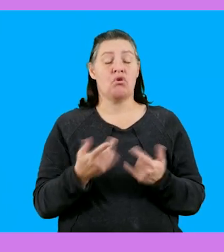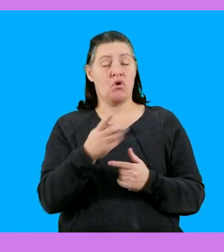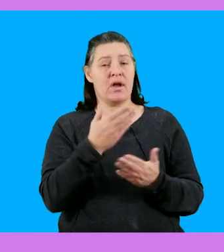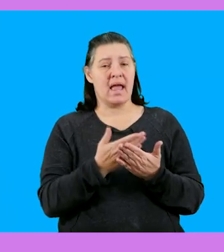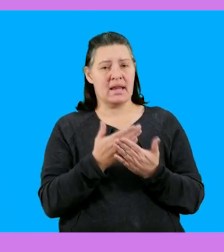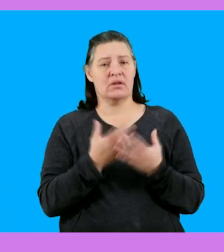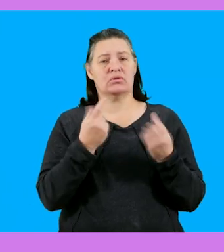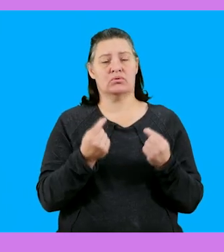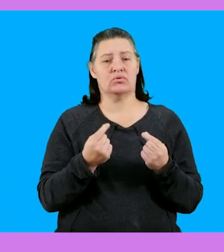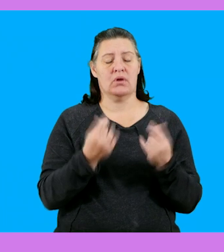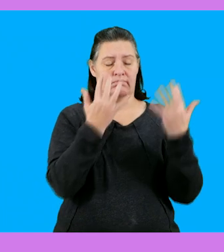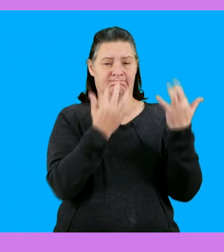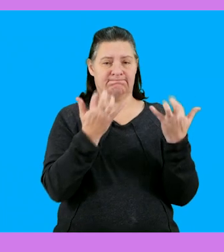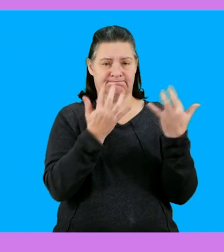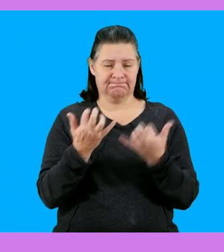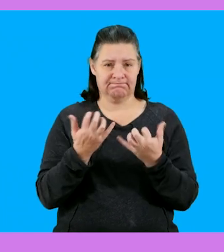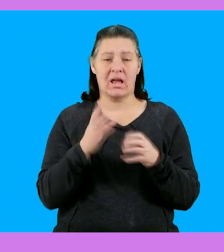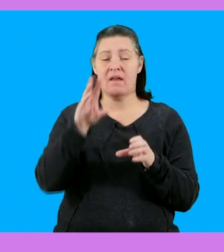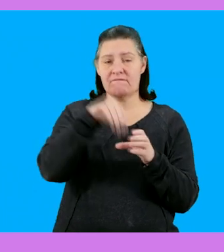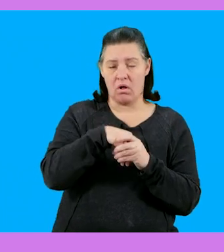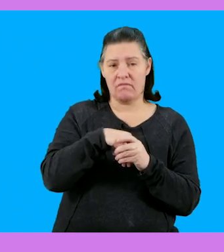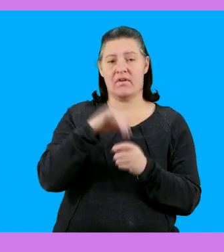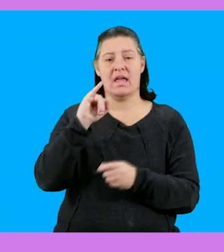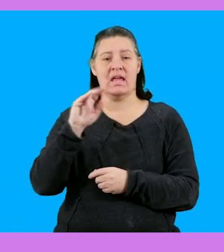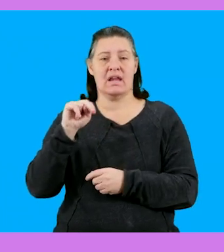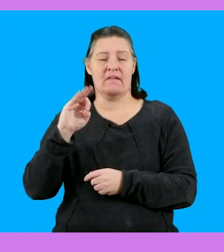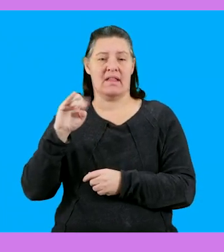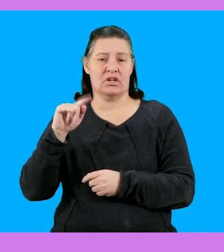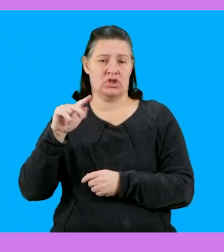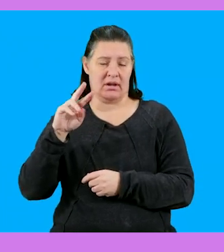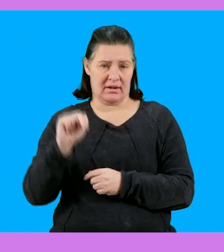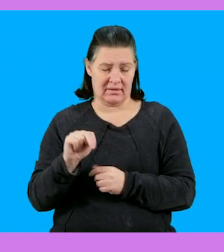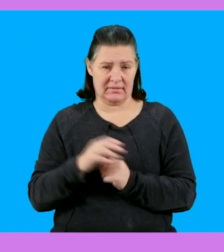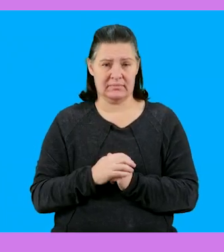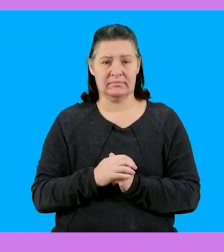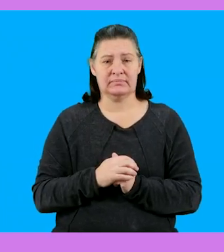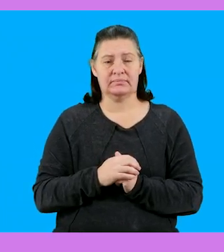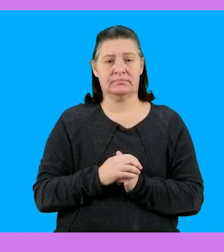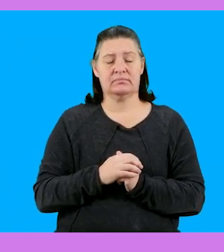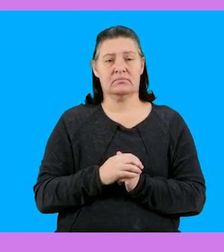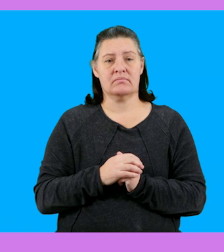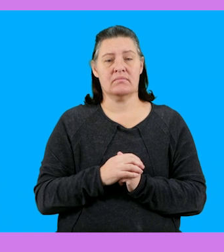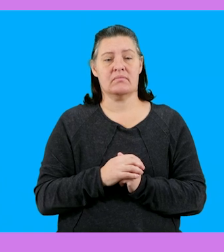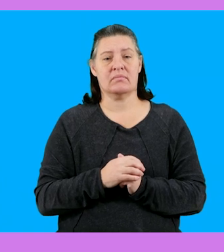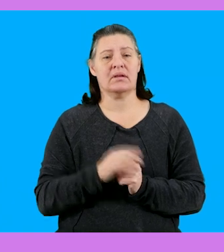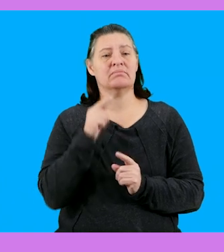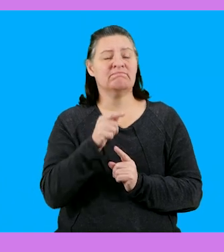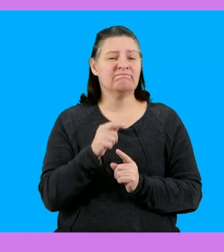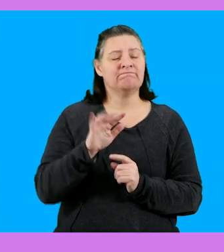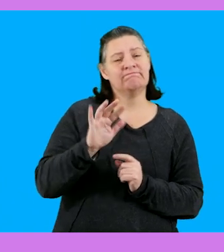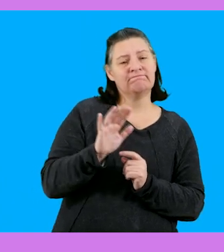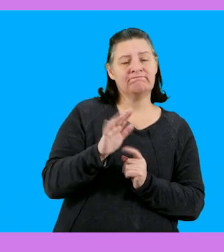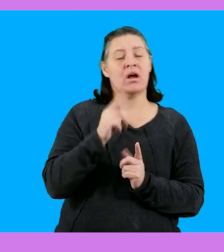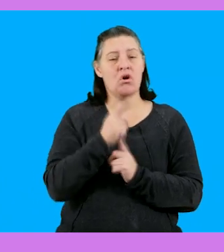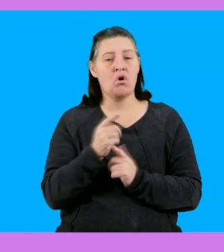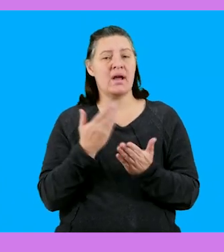you must be able to perform calculations involving inflation. Now let's quickly move on with our lesson. This is more or